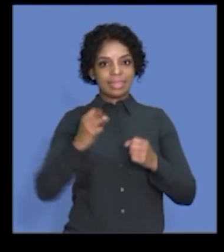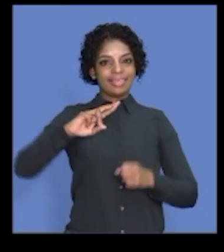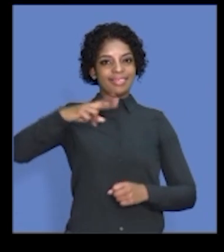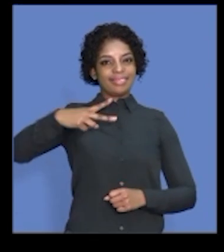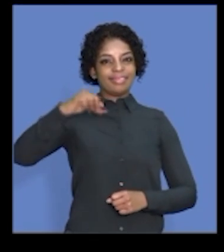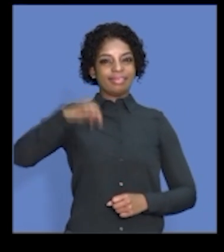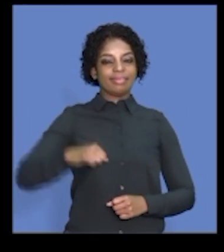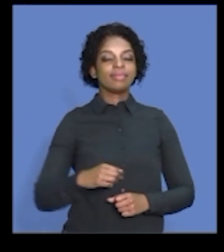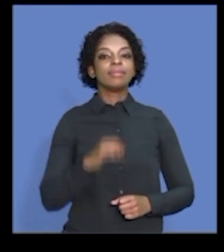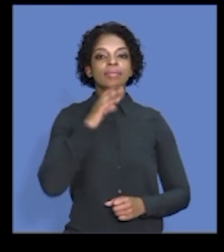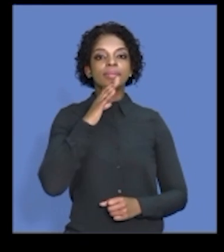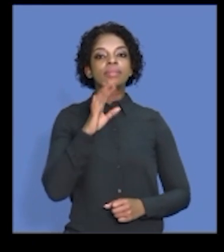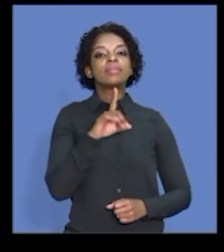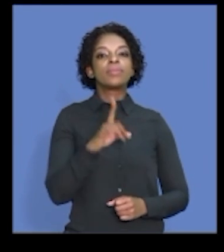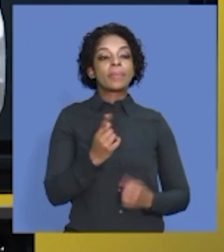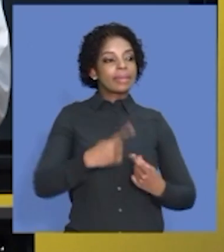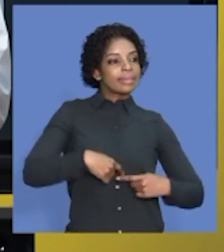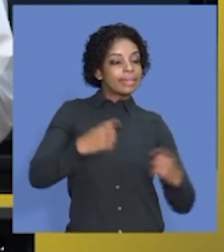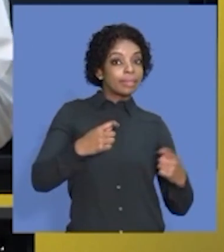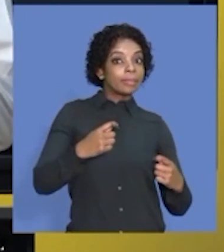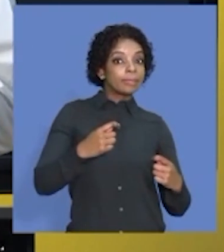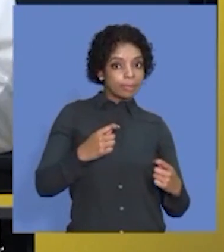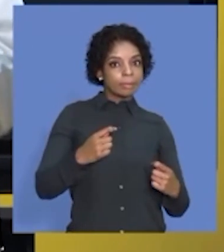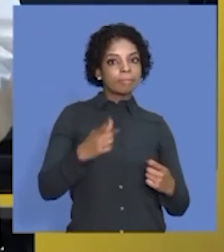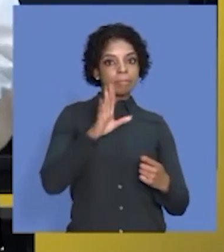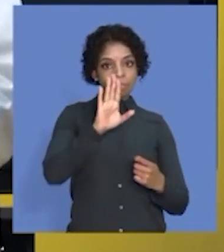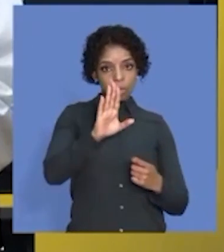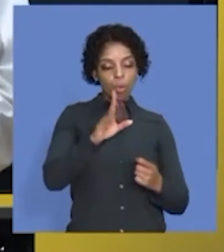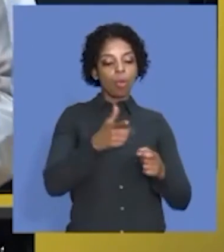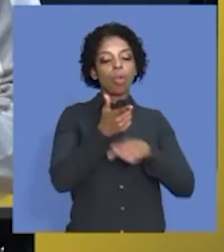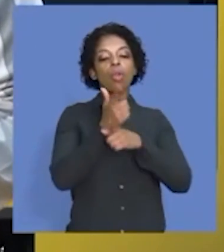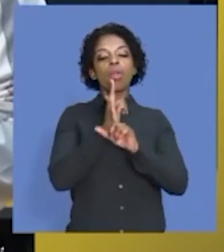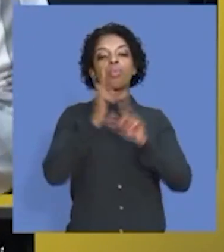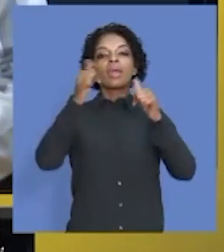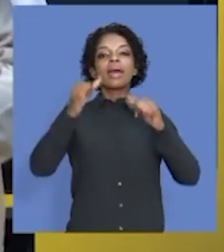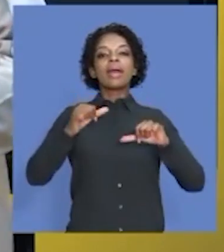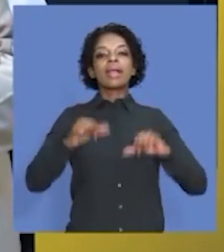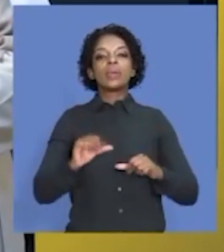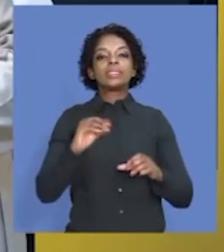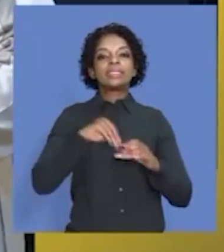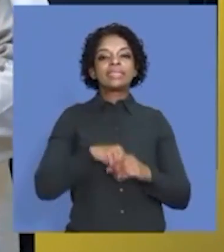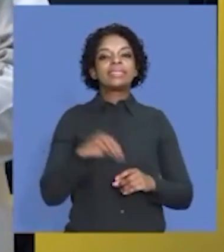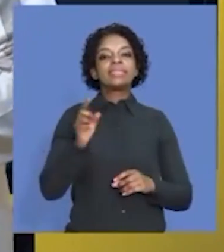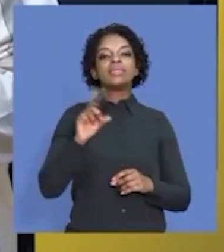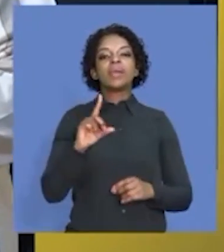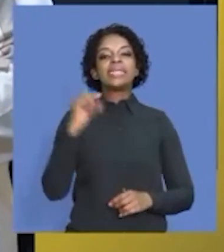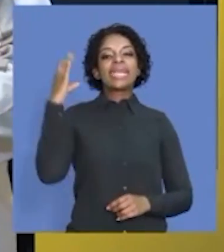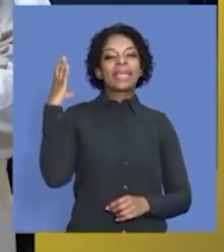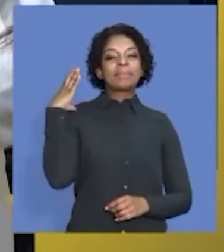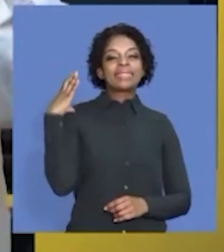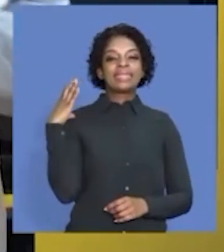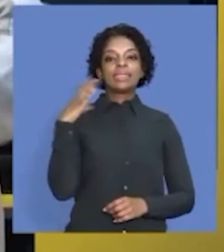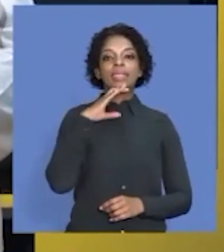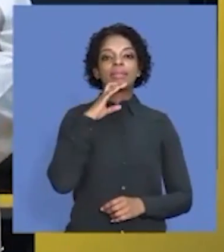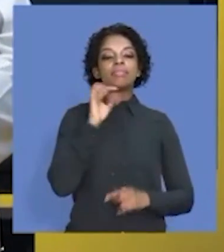expense, credit your loan account. It's been capitalized. In other words, the interest is going into my loan